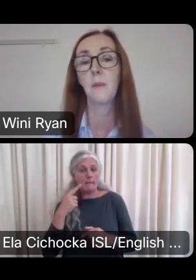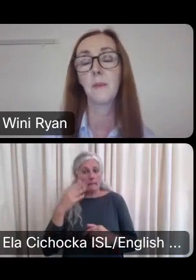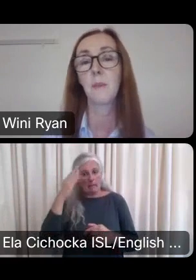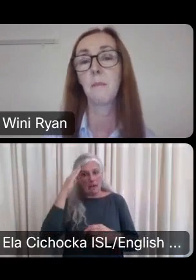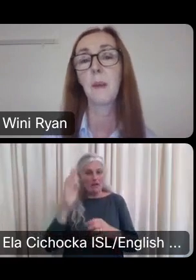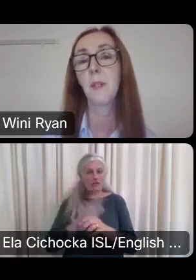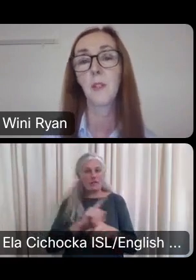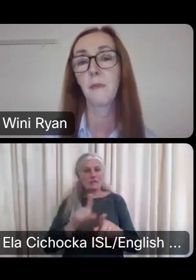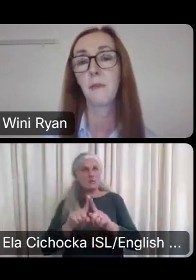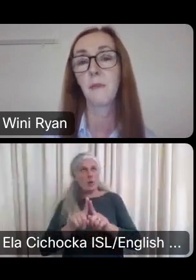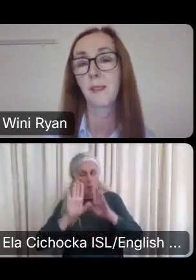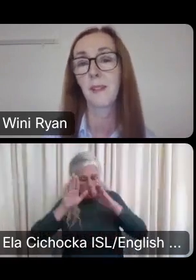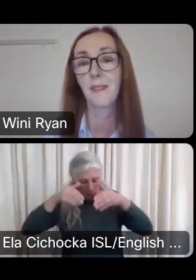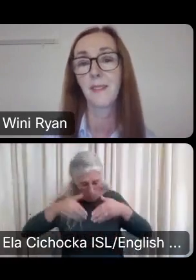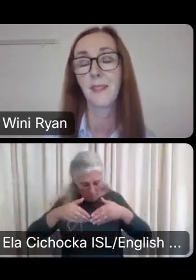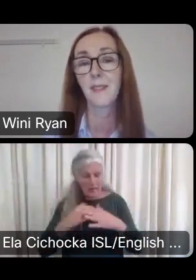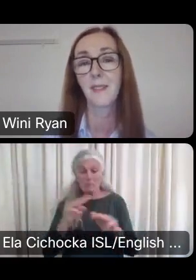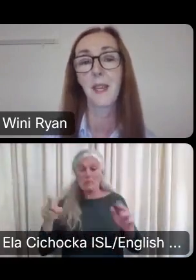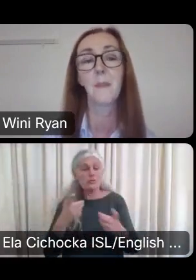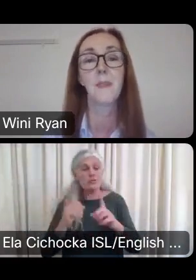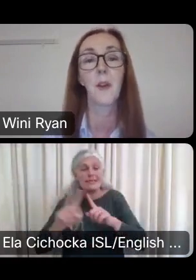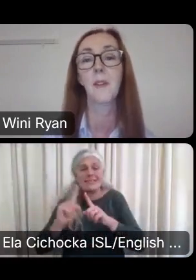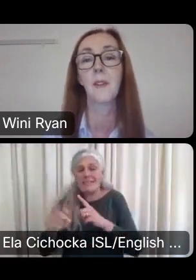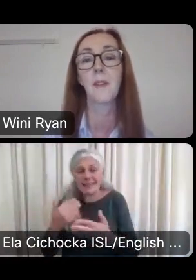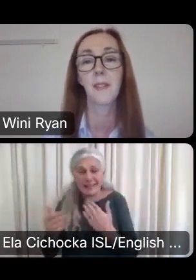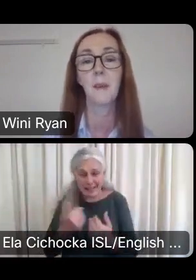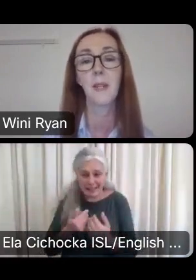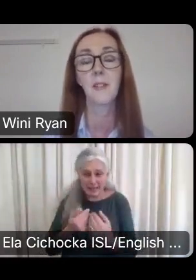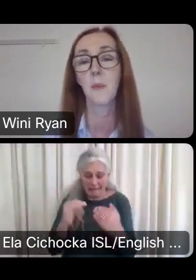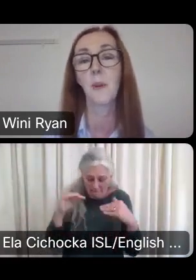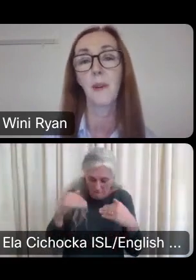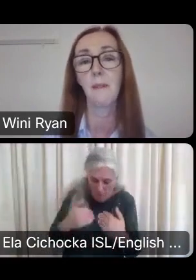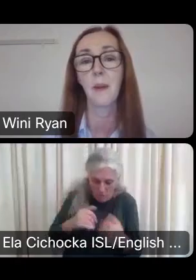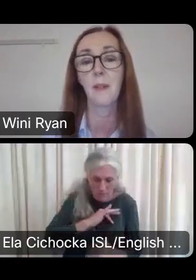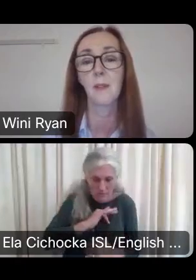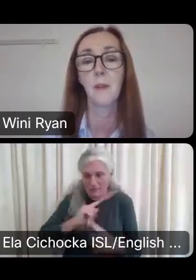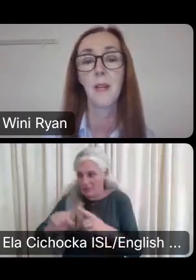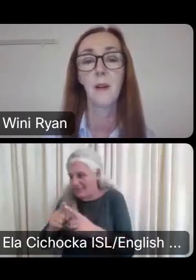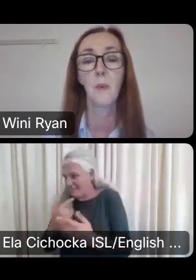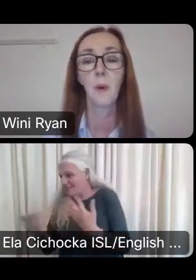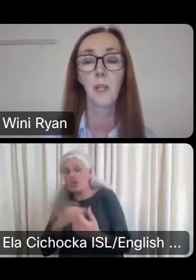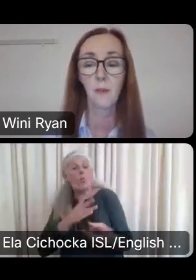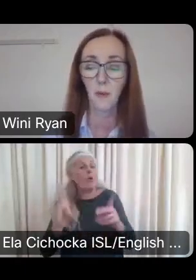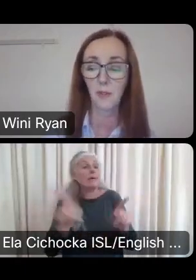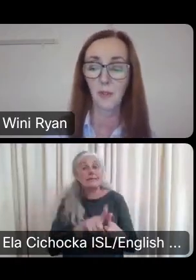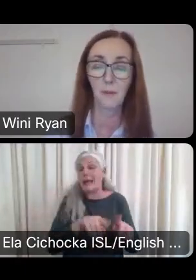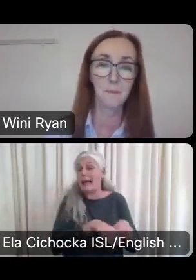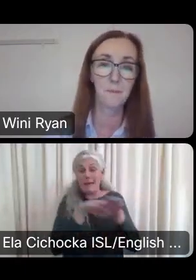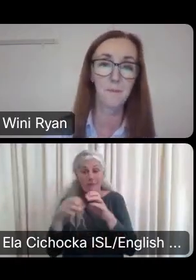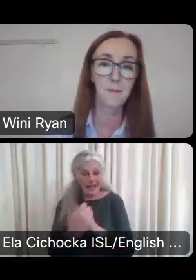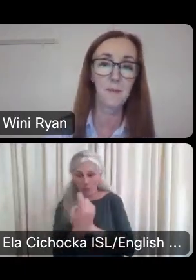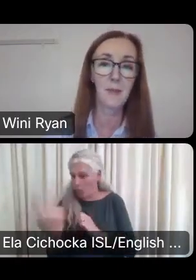you know, some people do different things, and not the same things don't work for everybody. So what will you focus